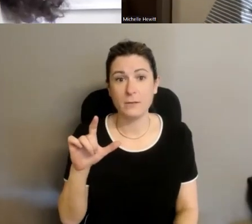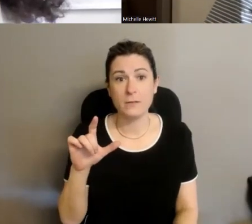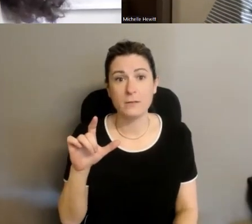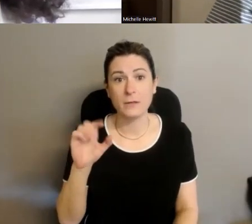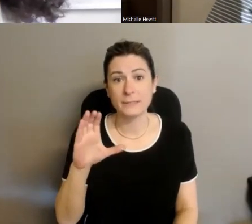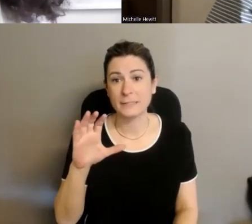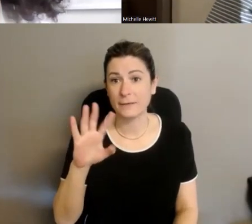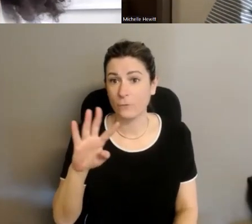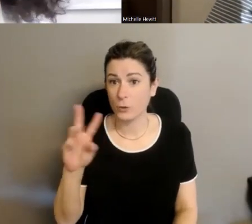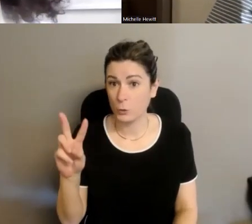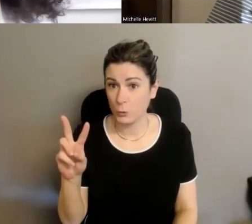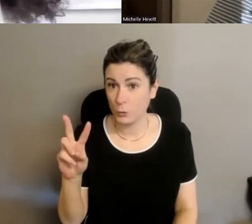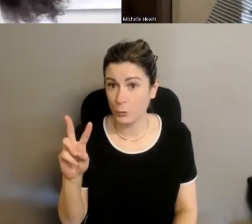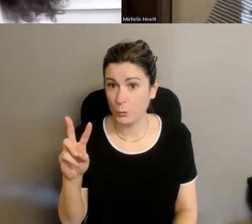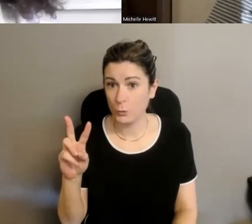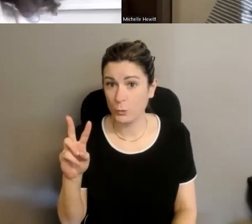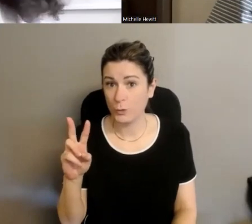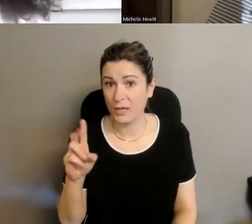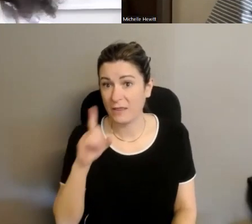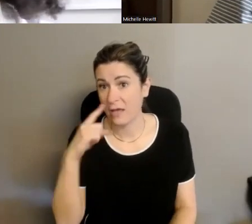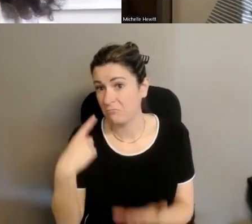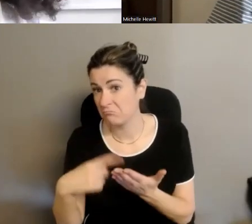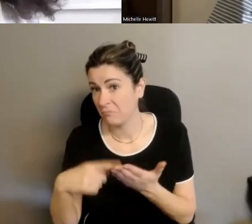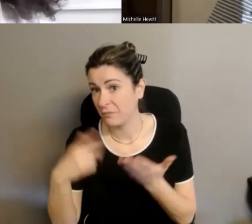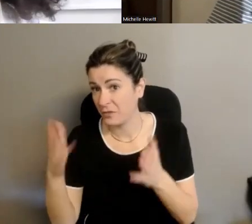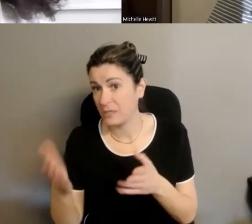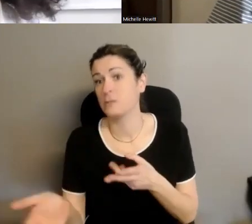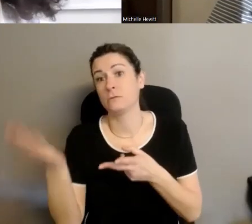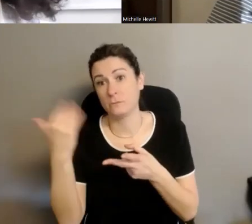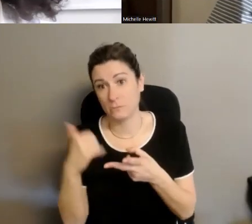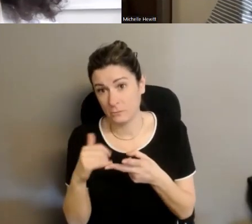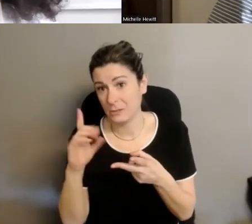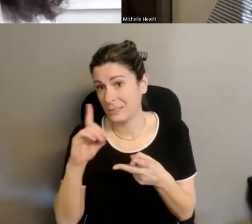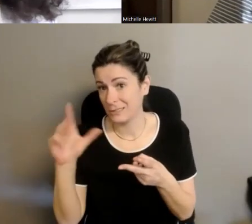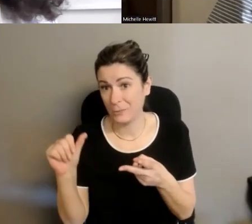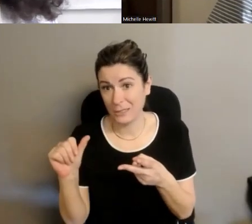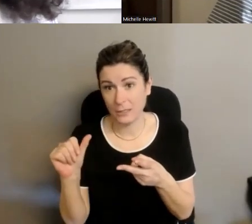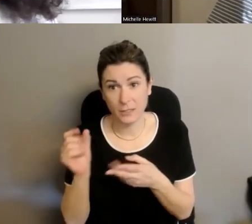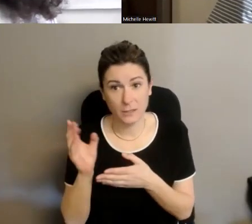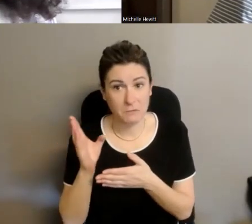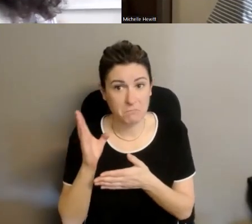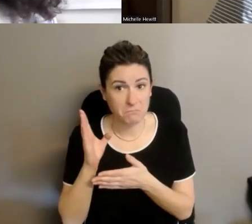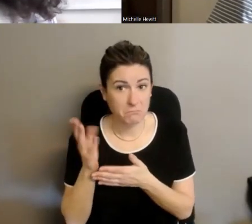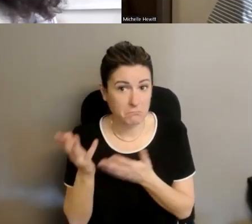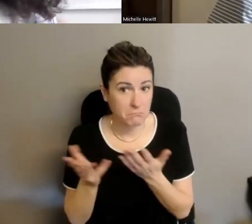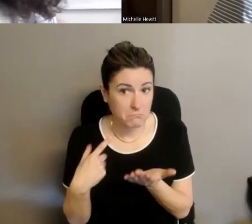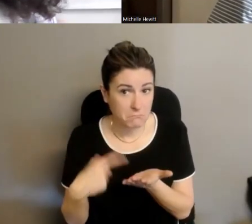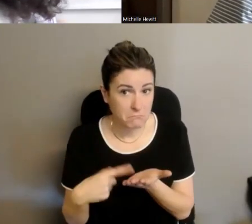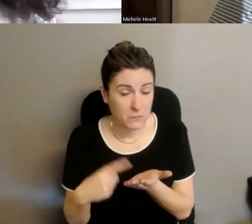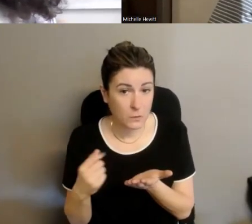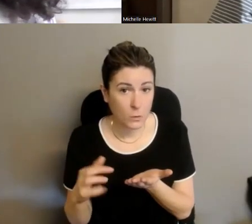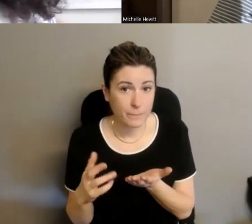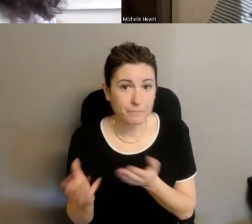disability pieces, or I'm open. Okay, well, why don't I just talk a little bit about Bill